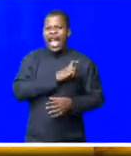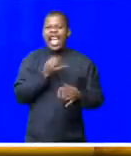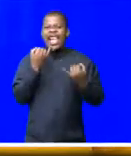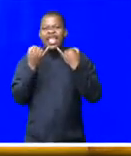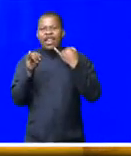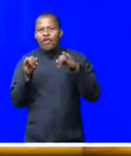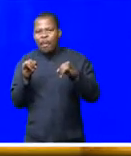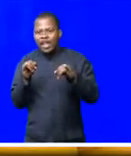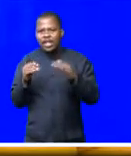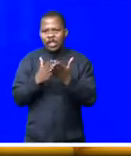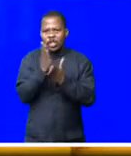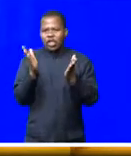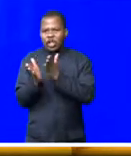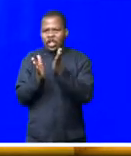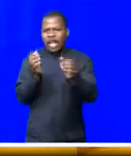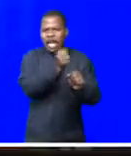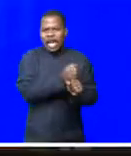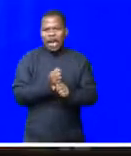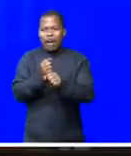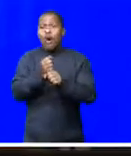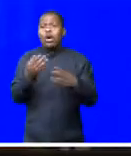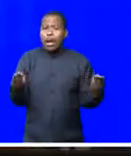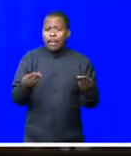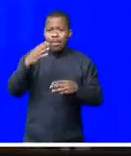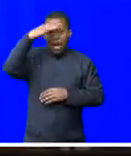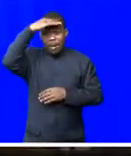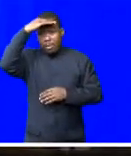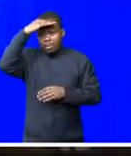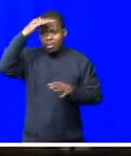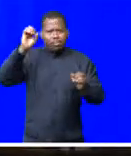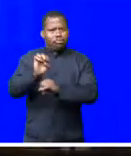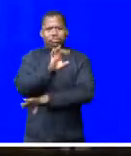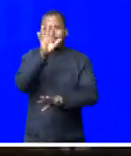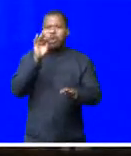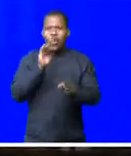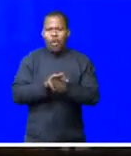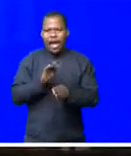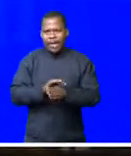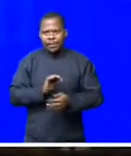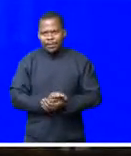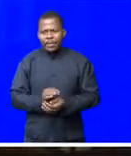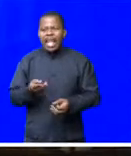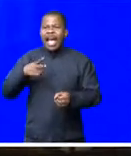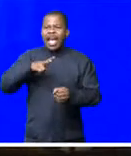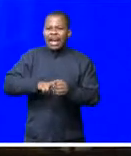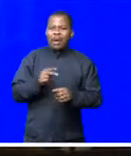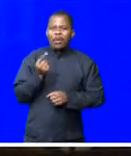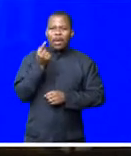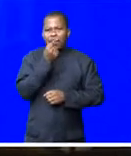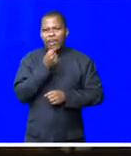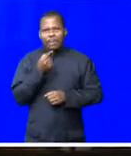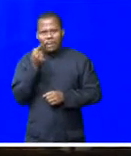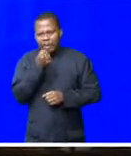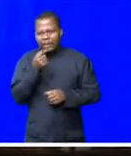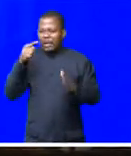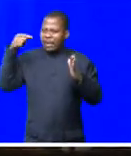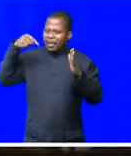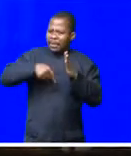necetsanya tinkolelo thite ngebamfla banelibala. Ake sijabhise lobuthakathi, let's discourage witchcraft.